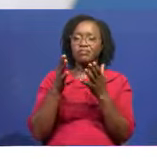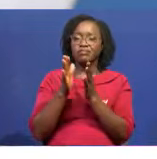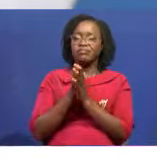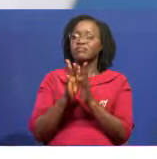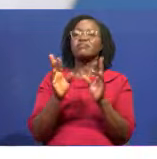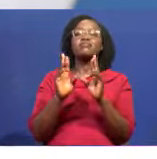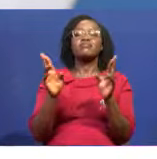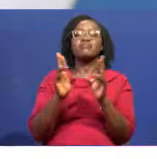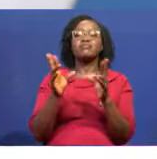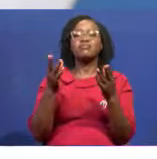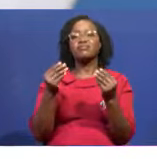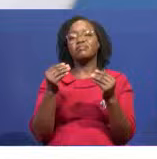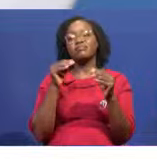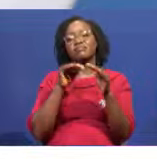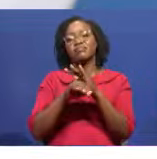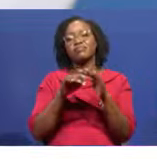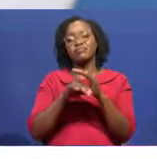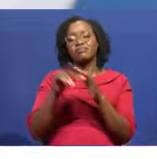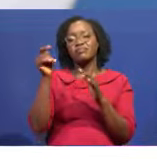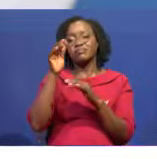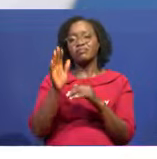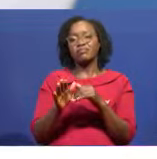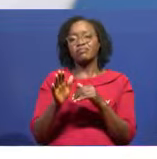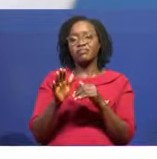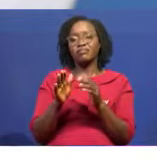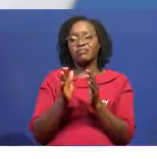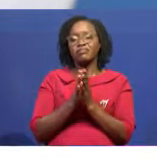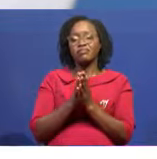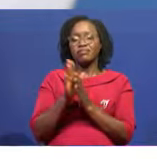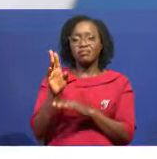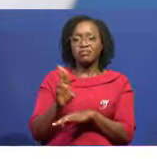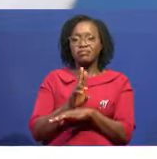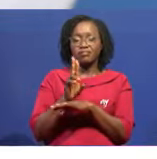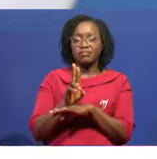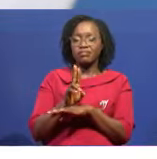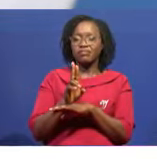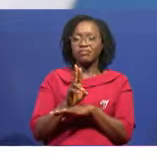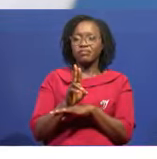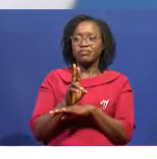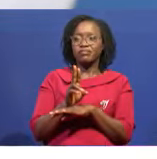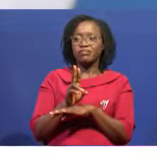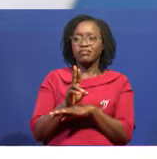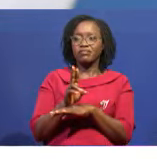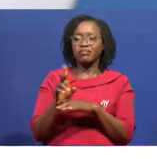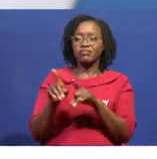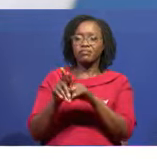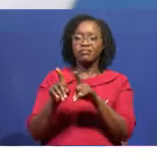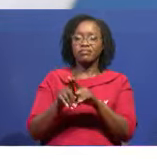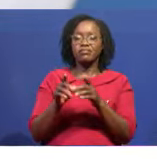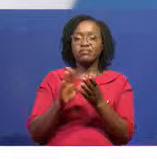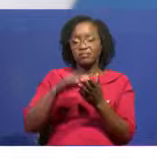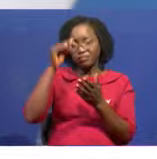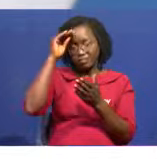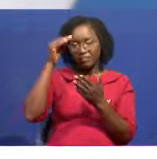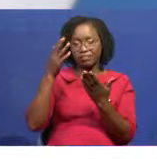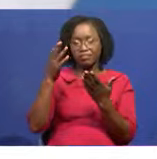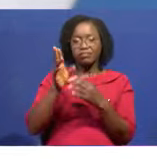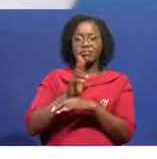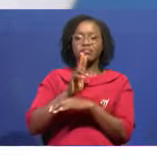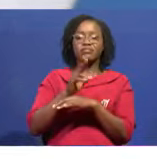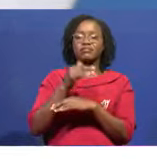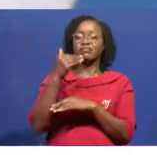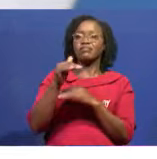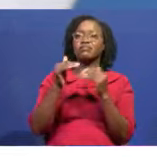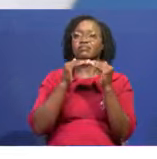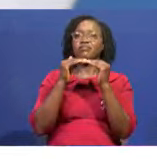be readily and easily available for the Kenyan people to consume and to also, learn how to use it and take it to the next